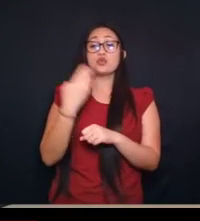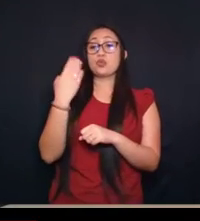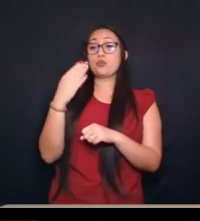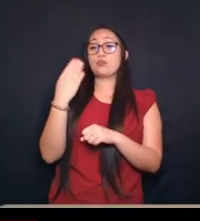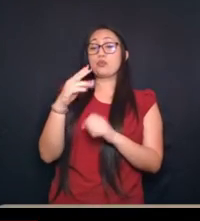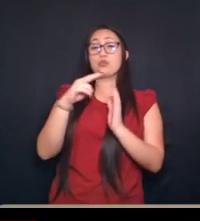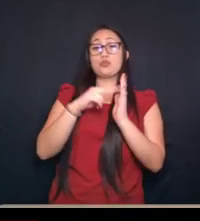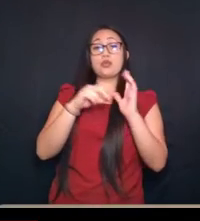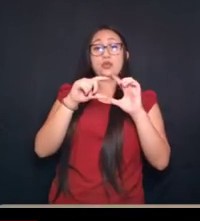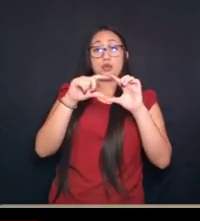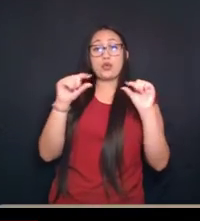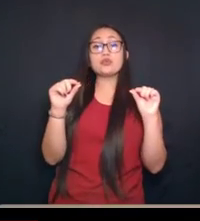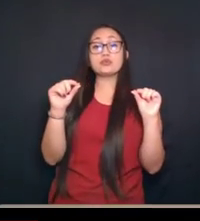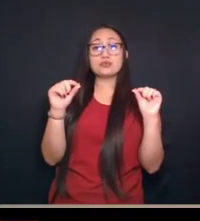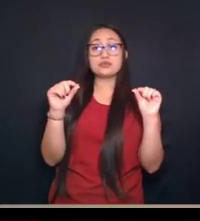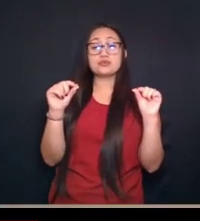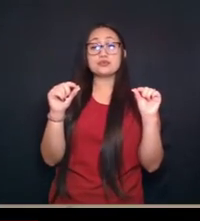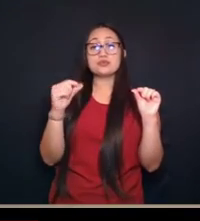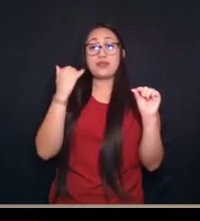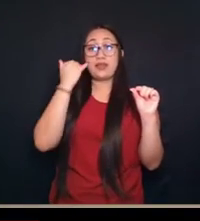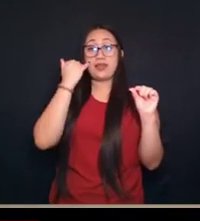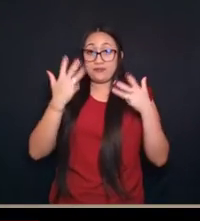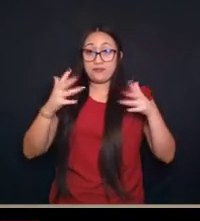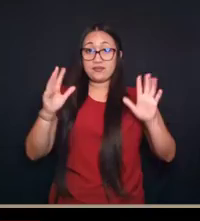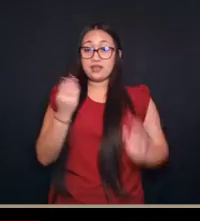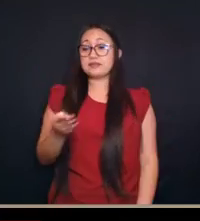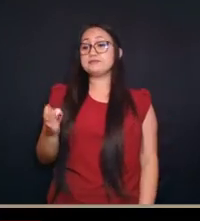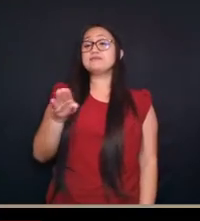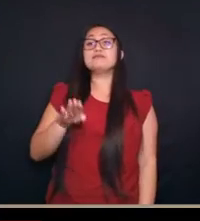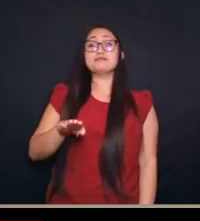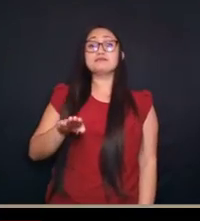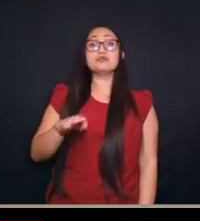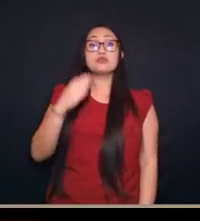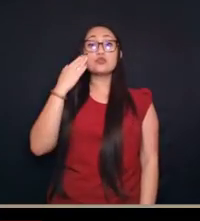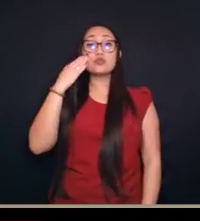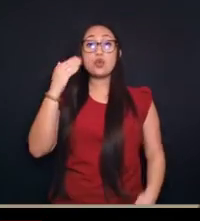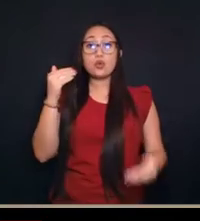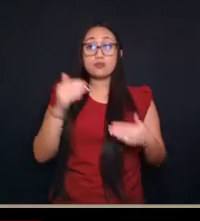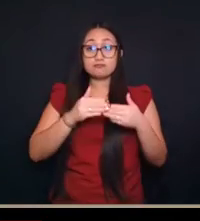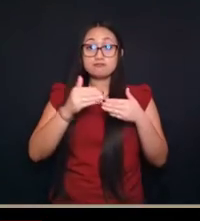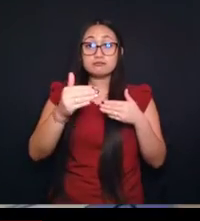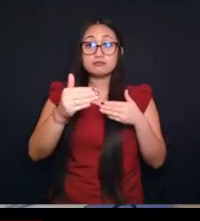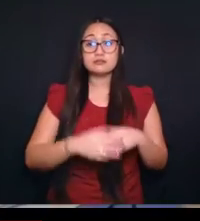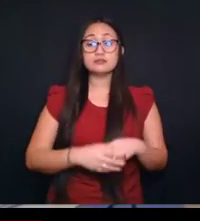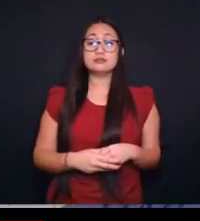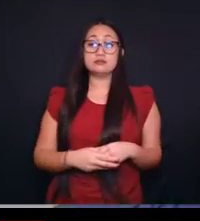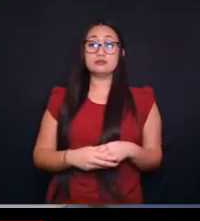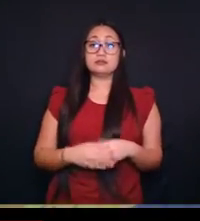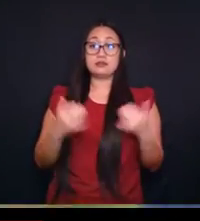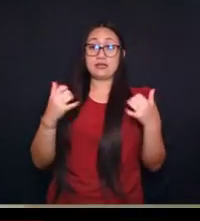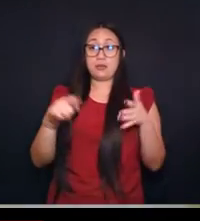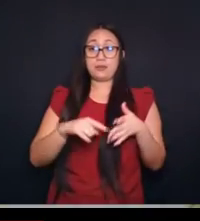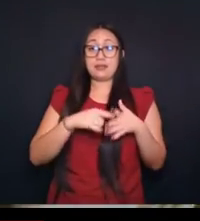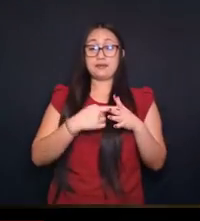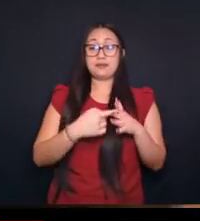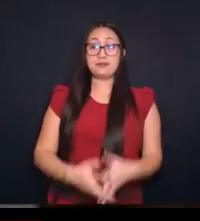cards. So when you're done, simply turn it over so we'll know when we can move on. You may begin.